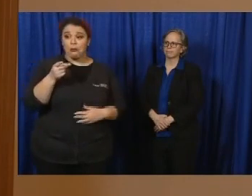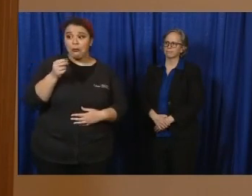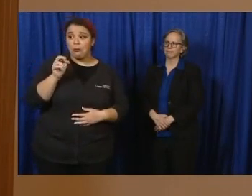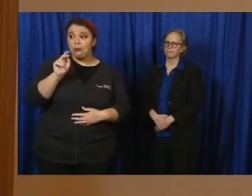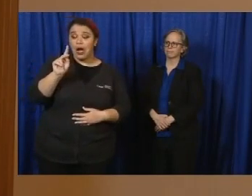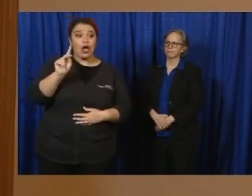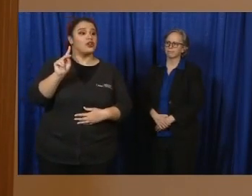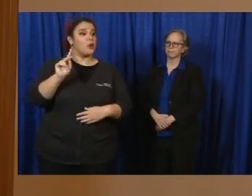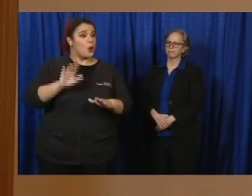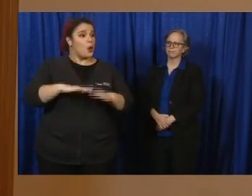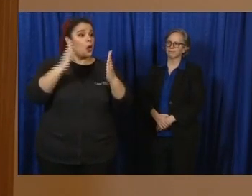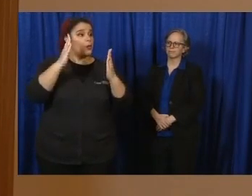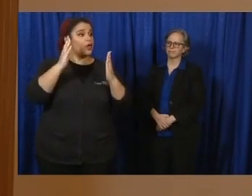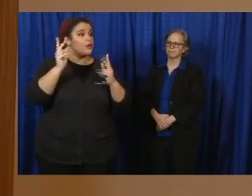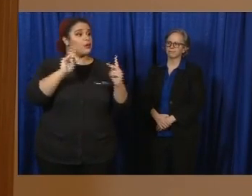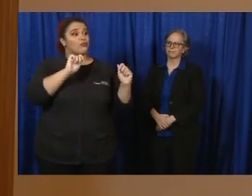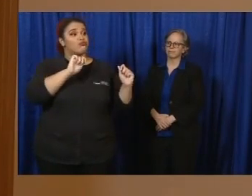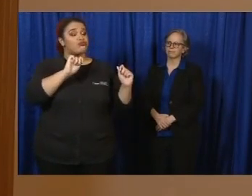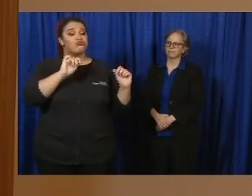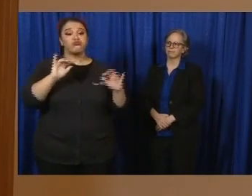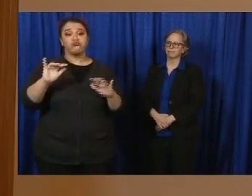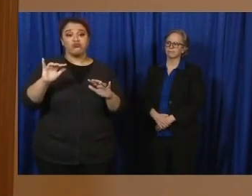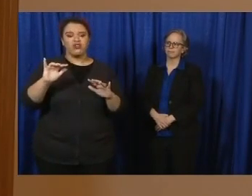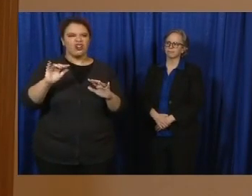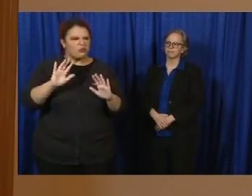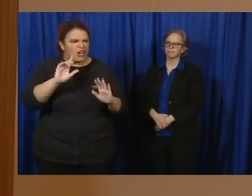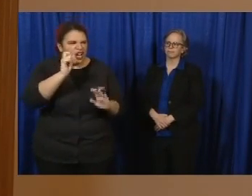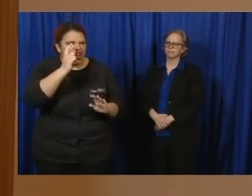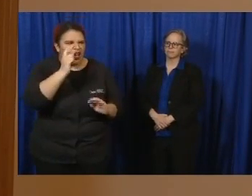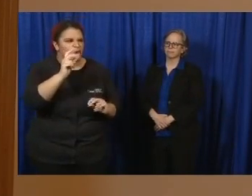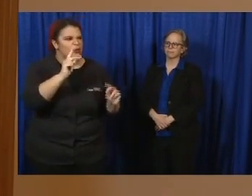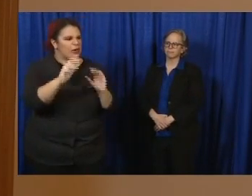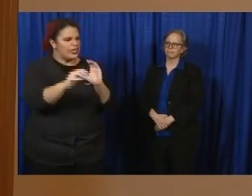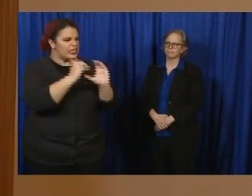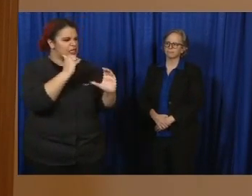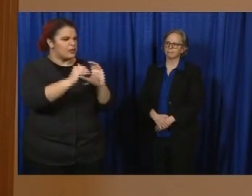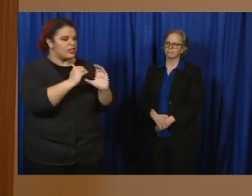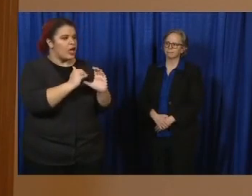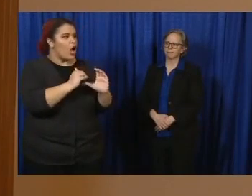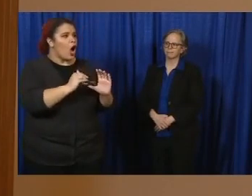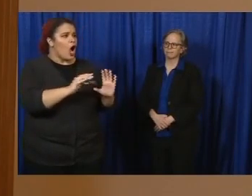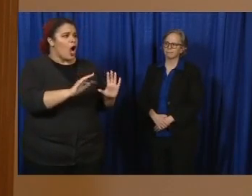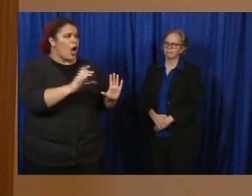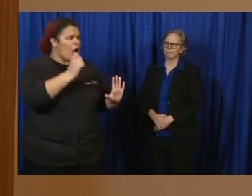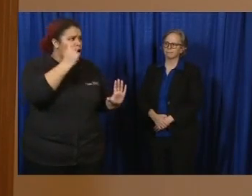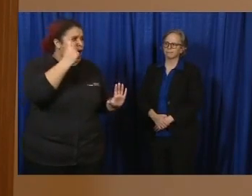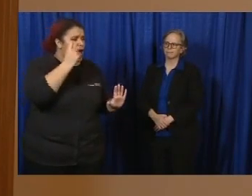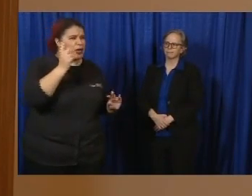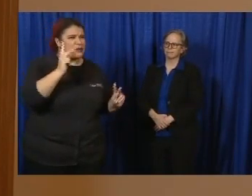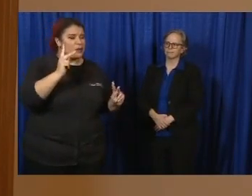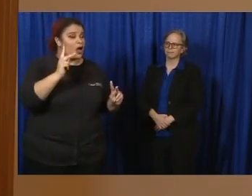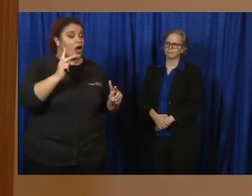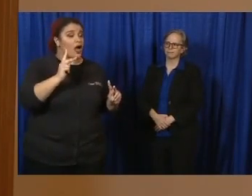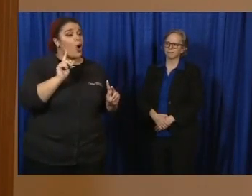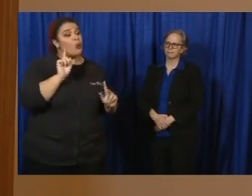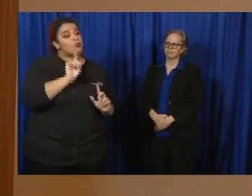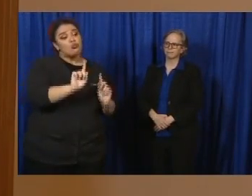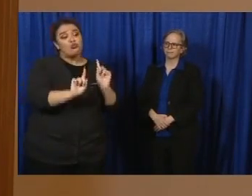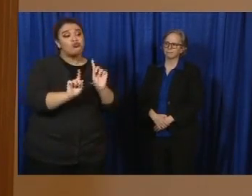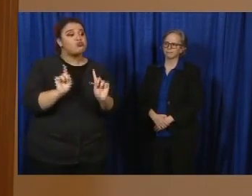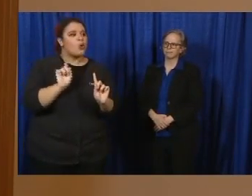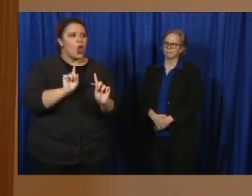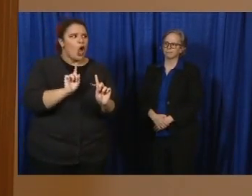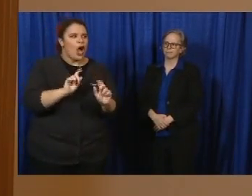We've had multiple people who've emailed our station saying that there are people who are flooding outdoor parks and they're